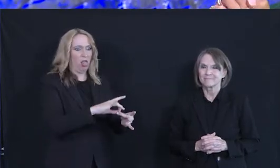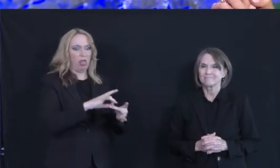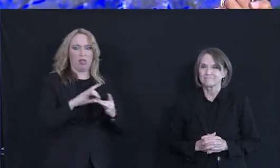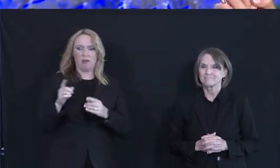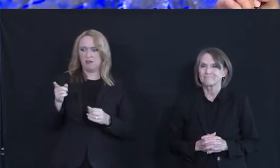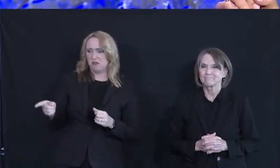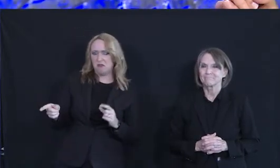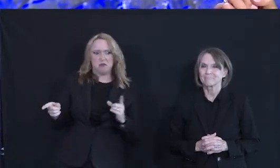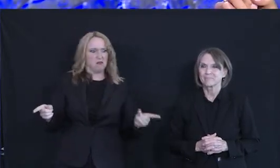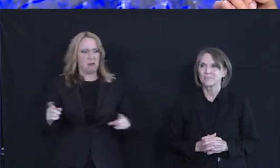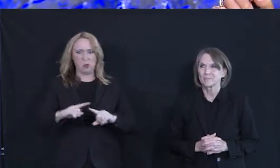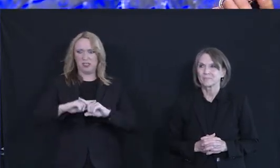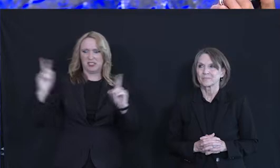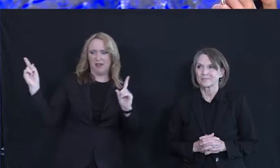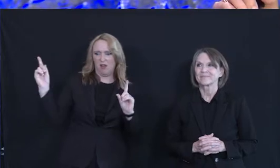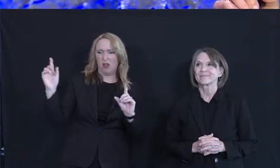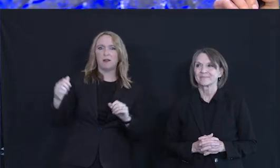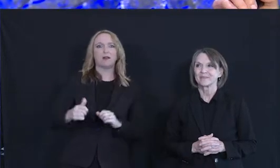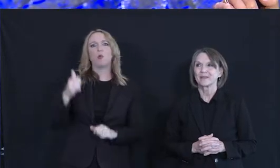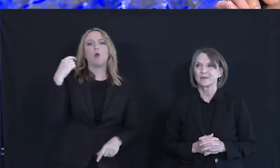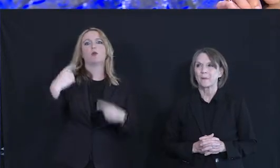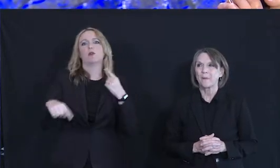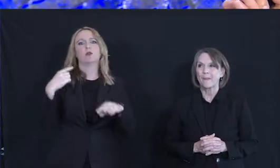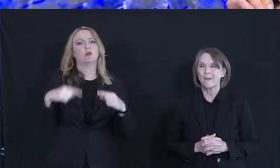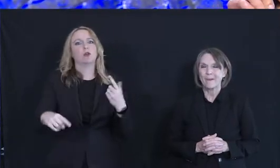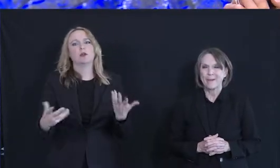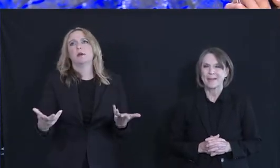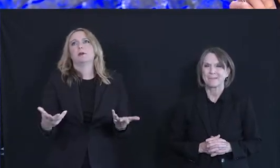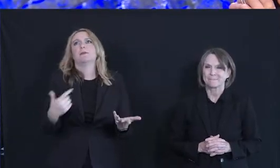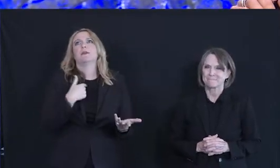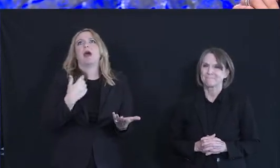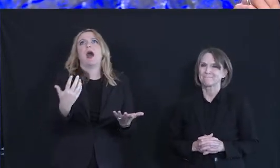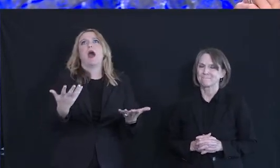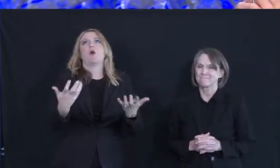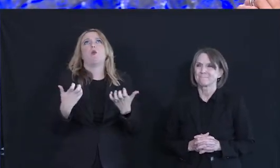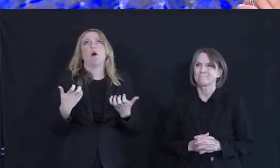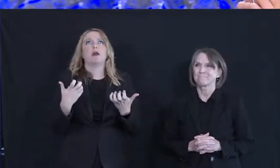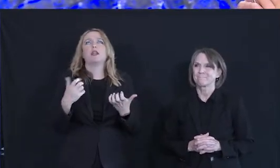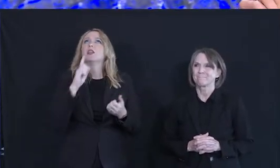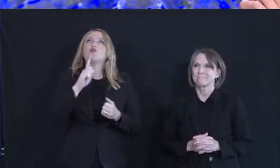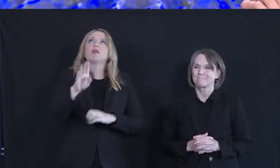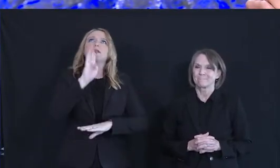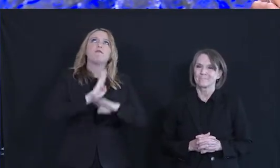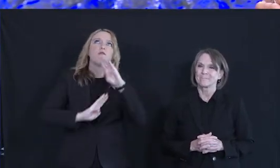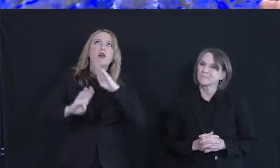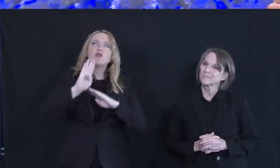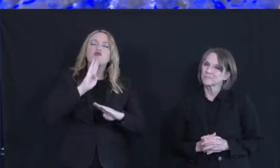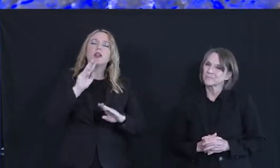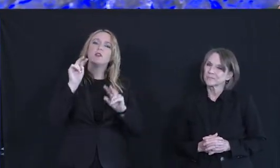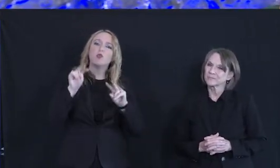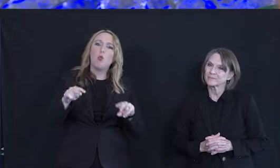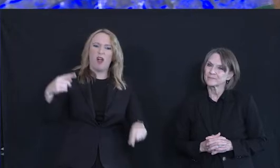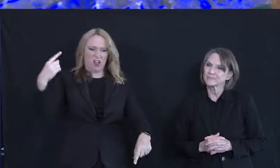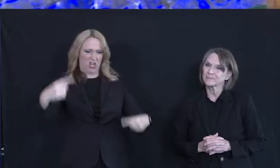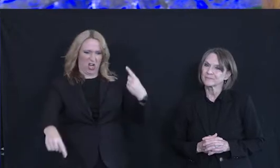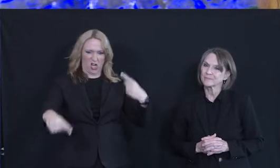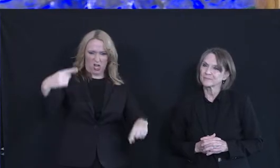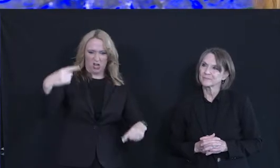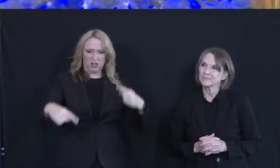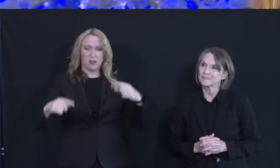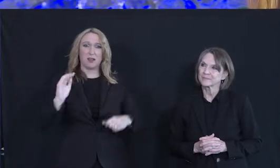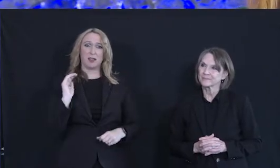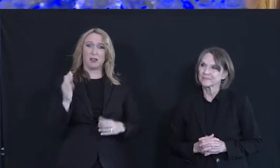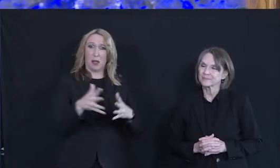idea and actually get stuff done and I don't know about you but it's immensely frustrating to watch because I think the future of our country